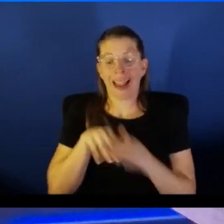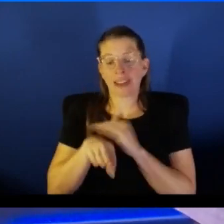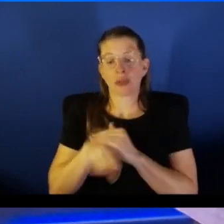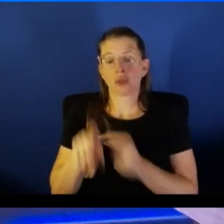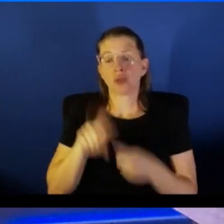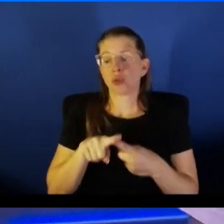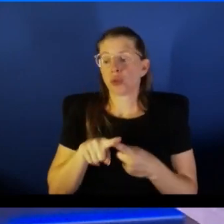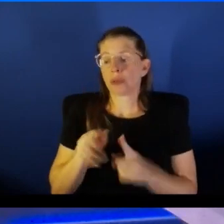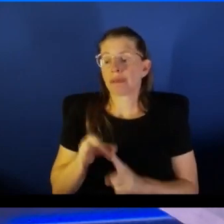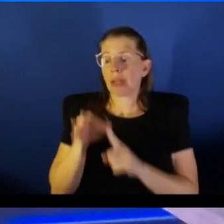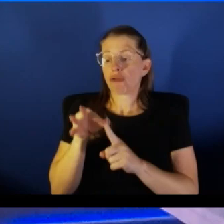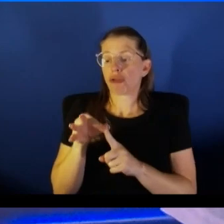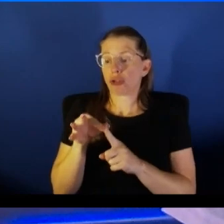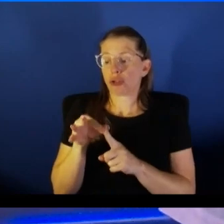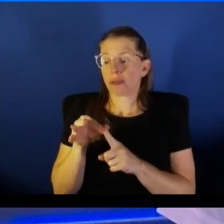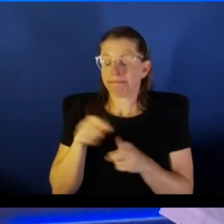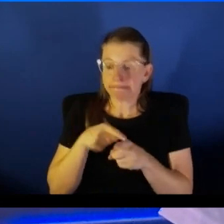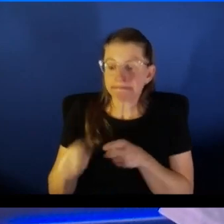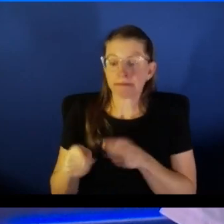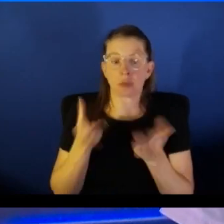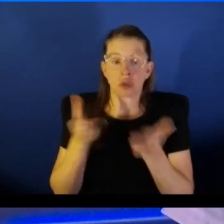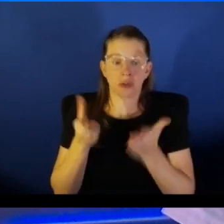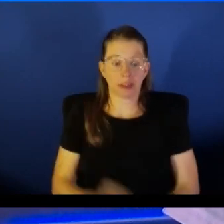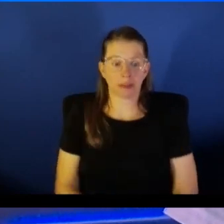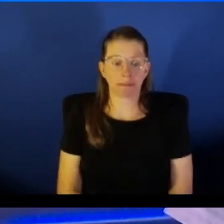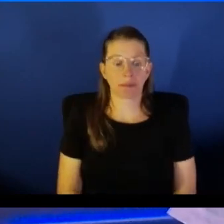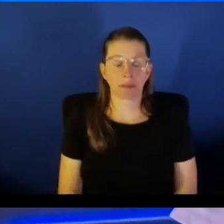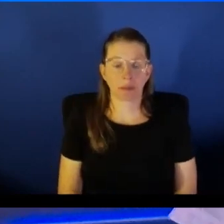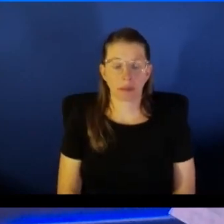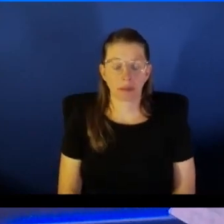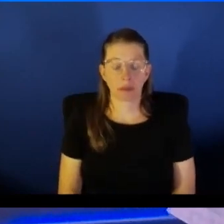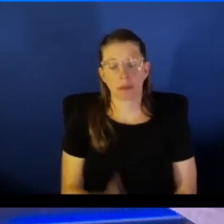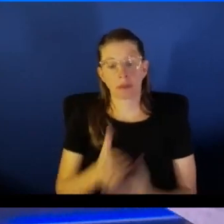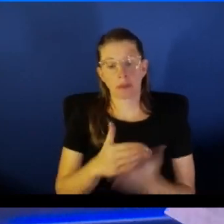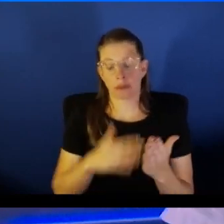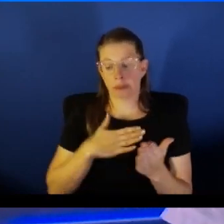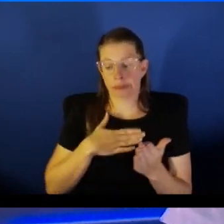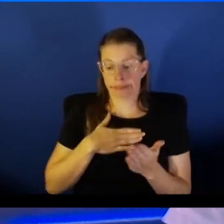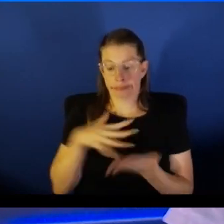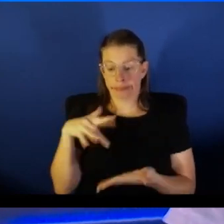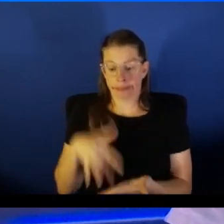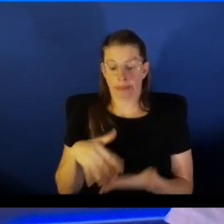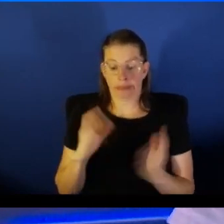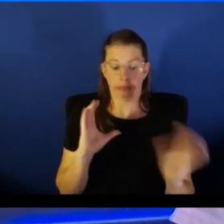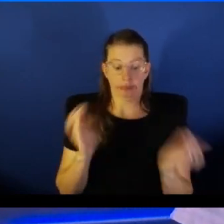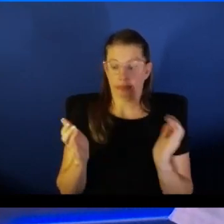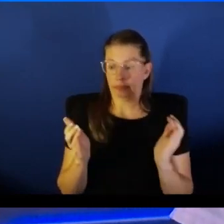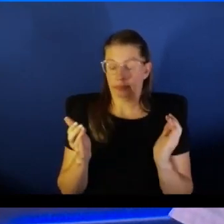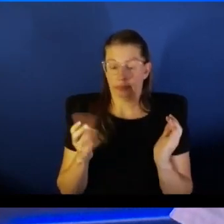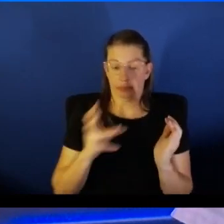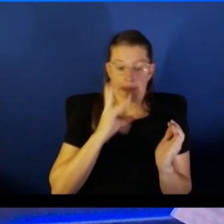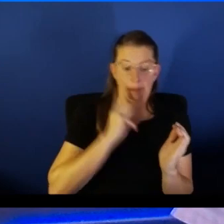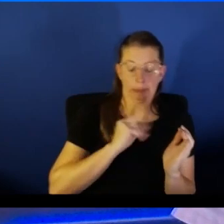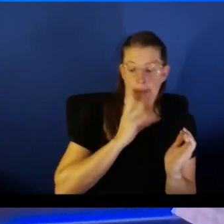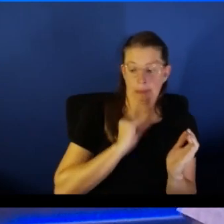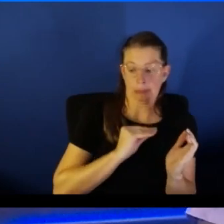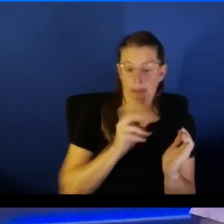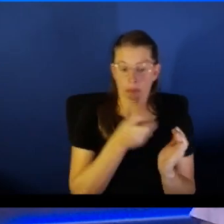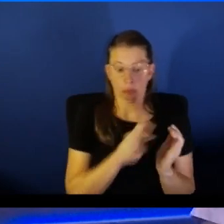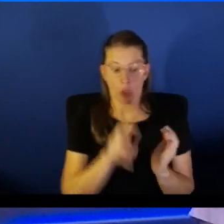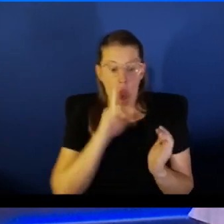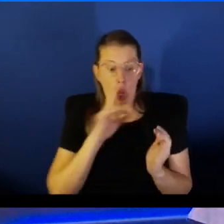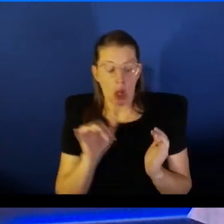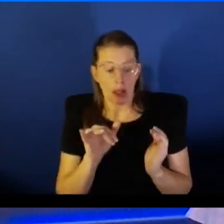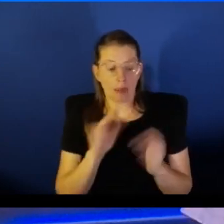specialty services. So part of my study is also looking at comparing what healthcare experiences and transition look like